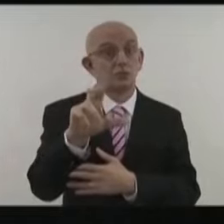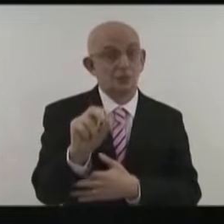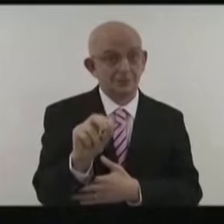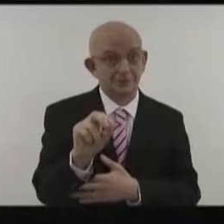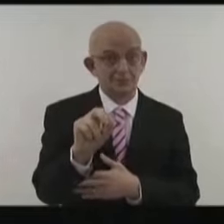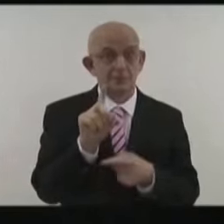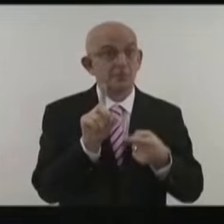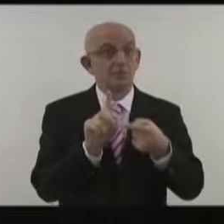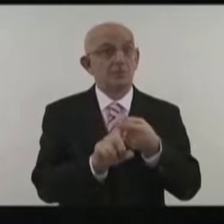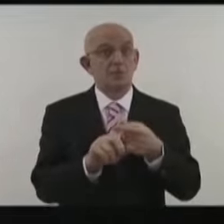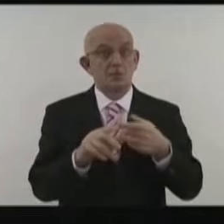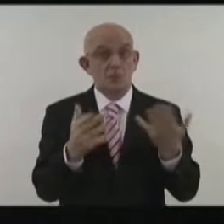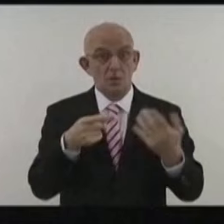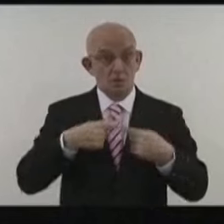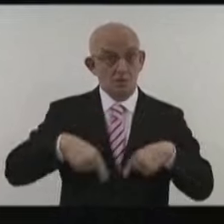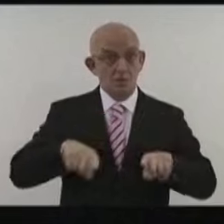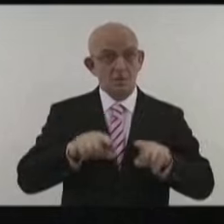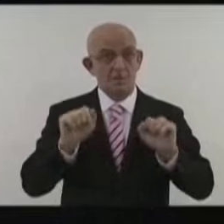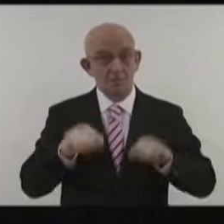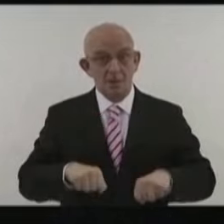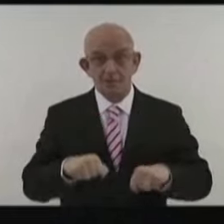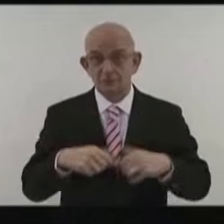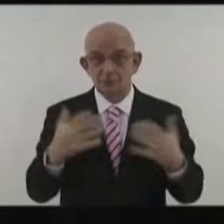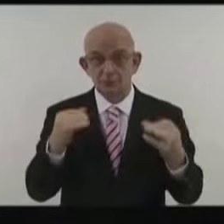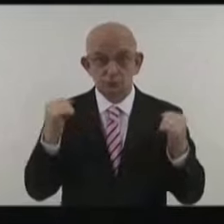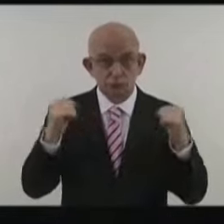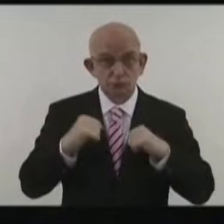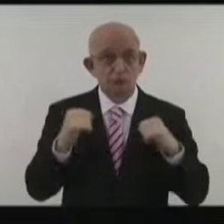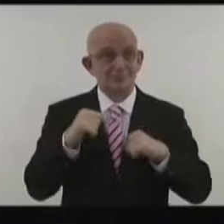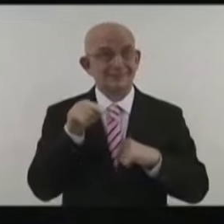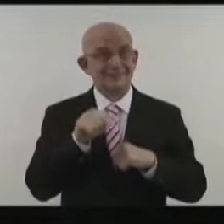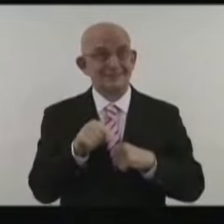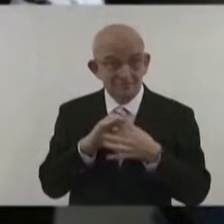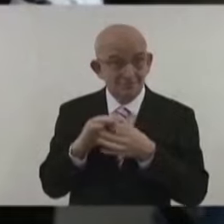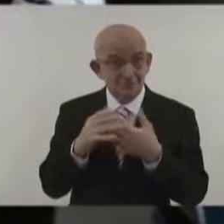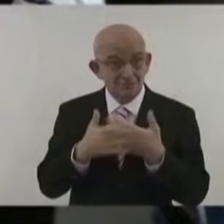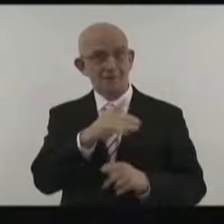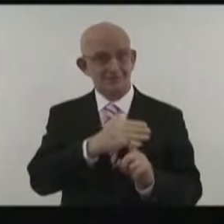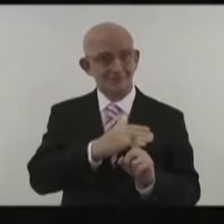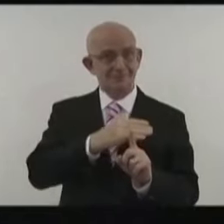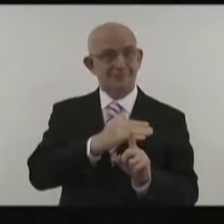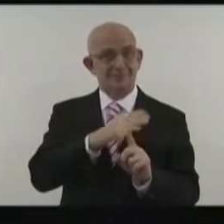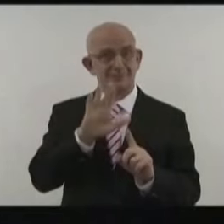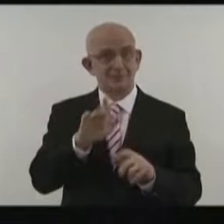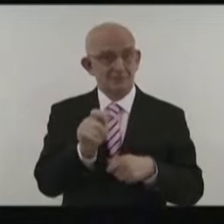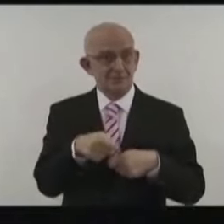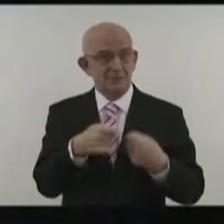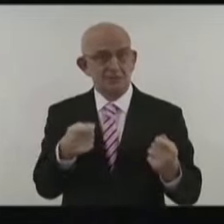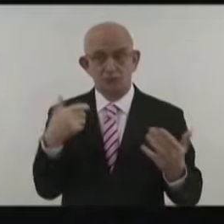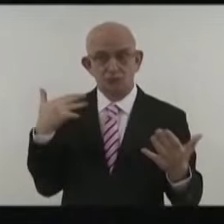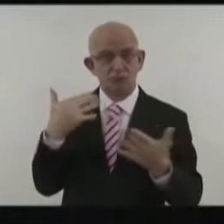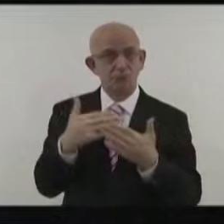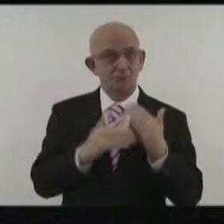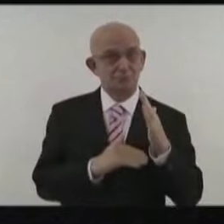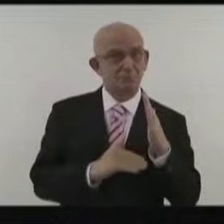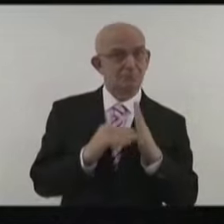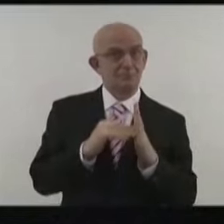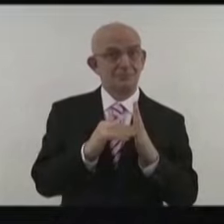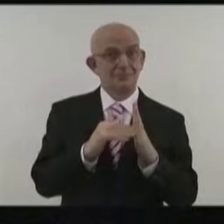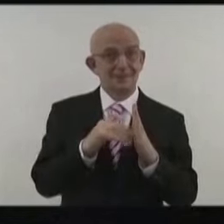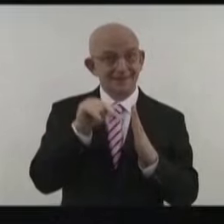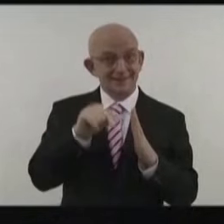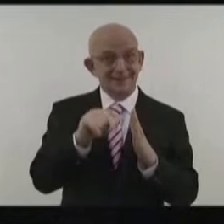is crucial in accelerating implementation of the national adaptation plans. Enhanced cooperation on